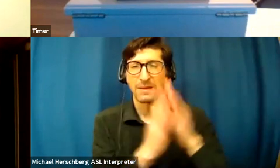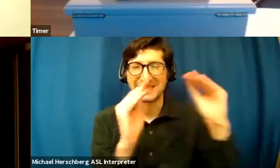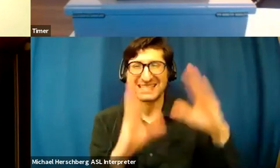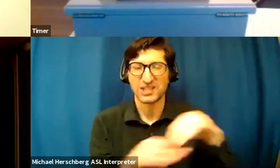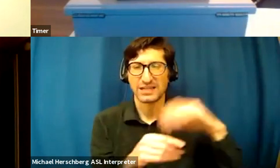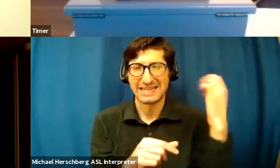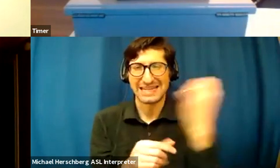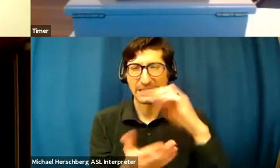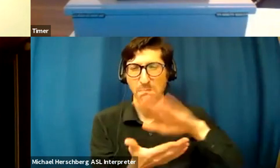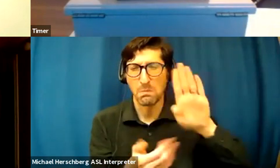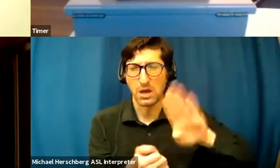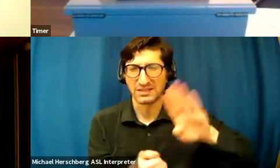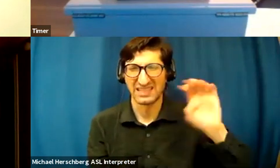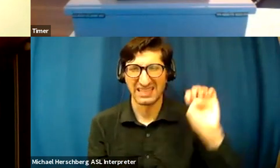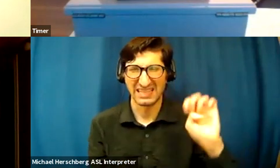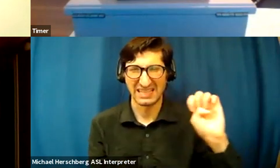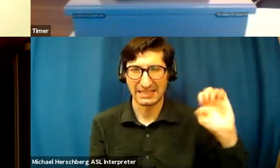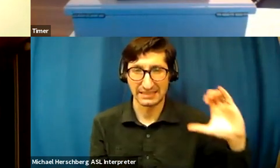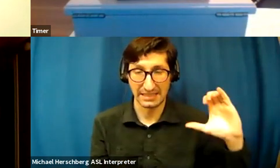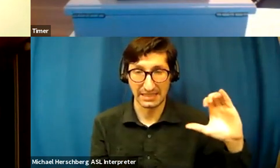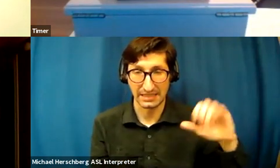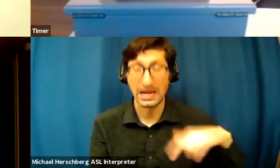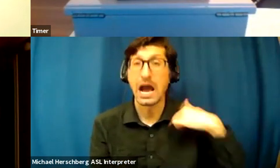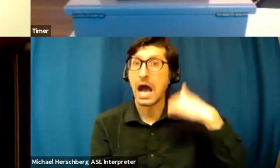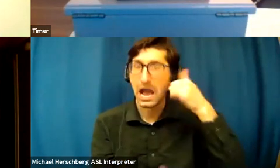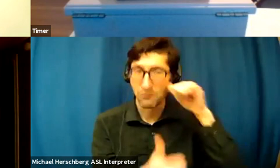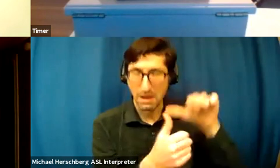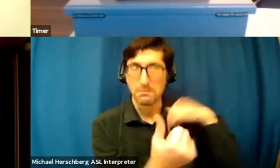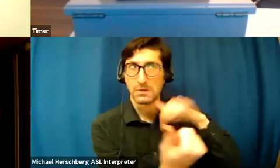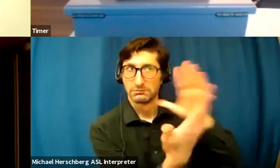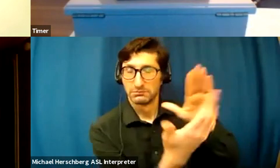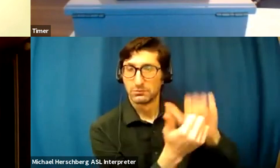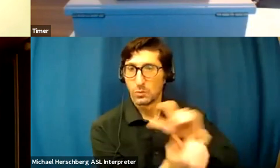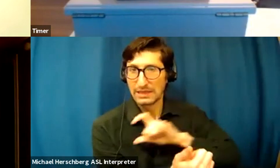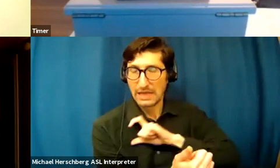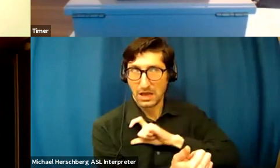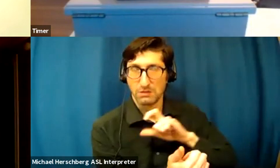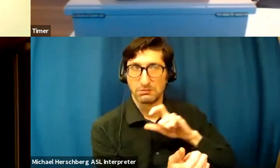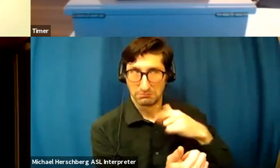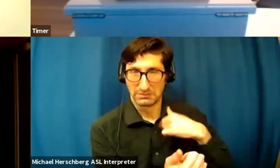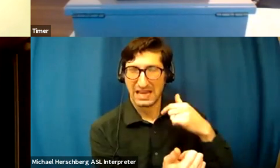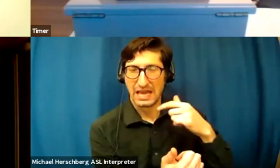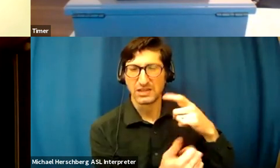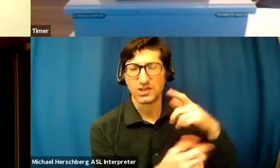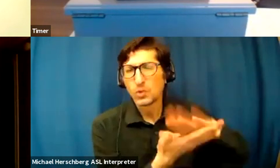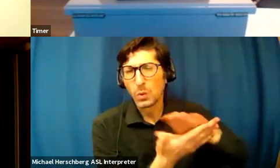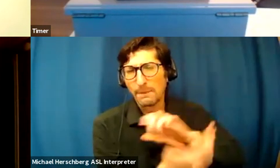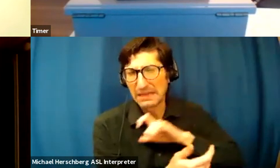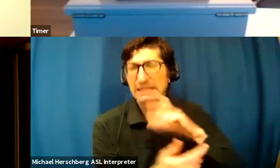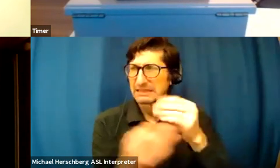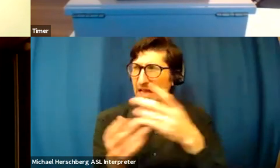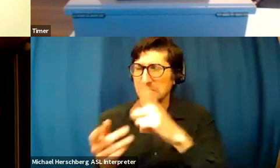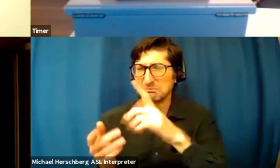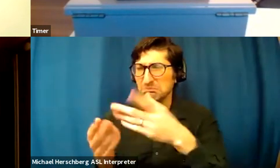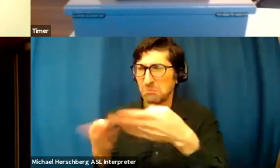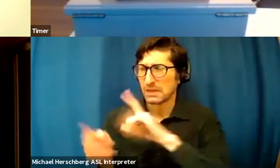East Boston EEC. I remember vivid encounters with school police and just police in general. When I was just 6 years old, a